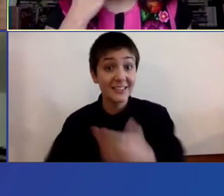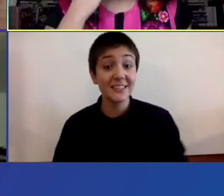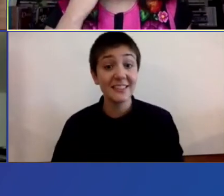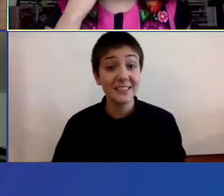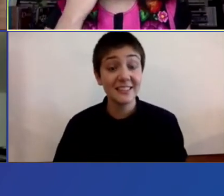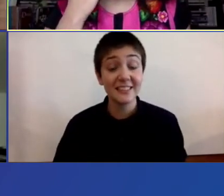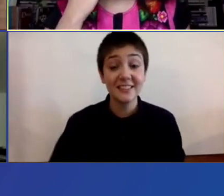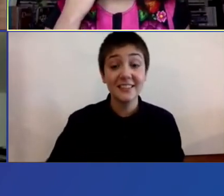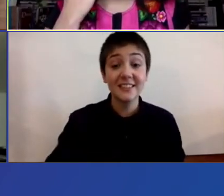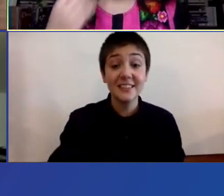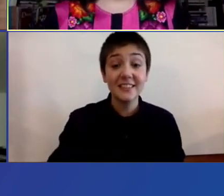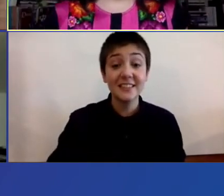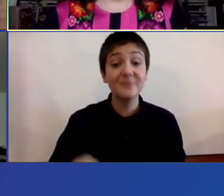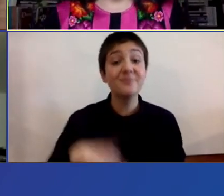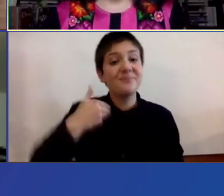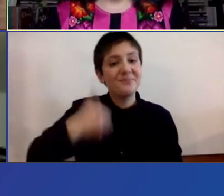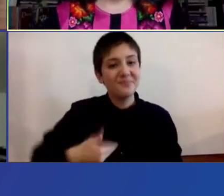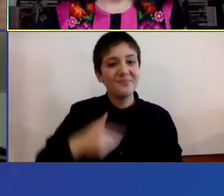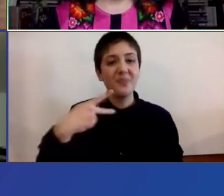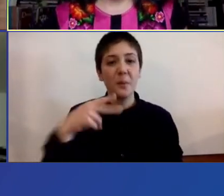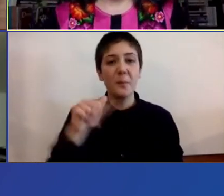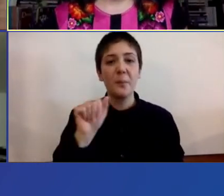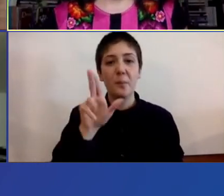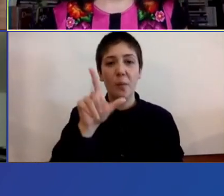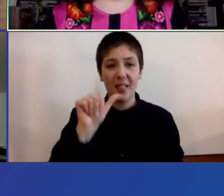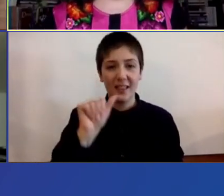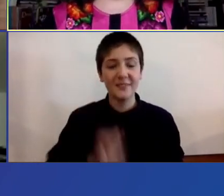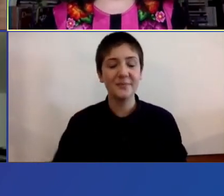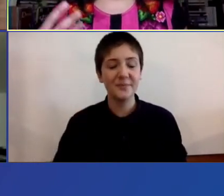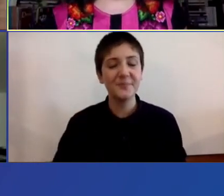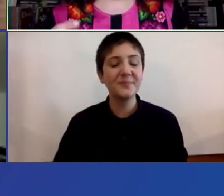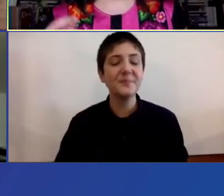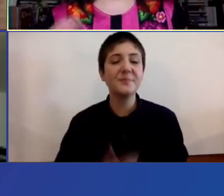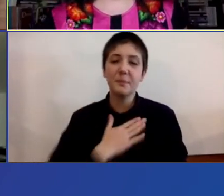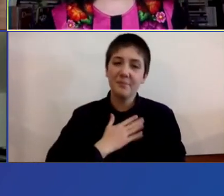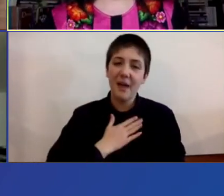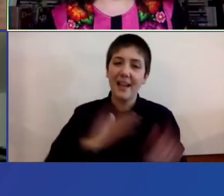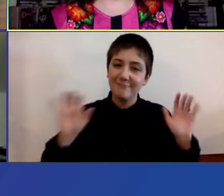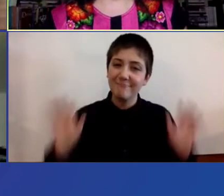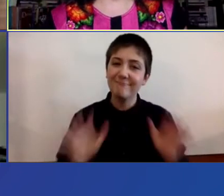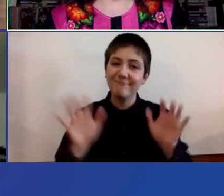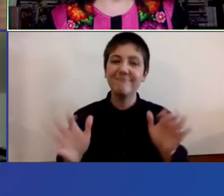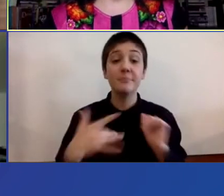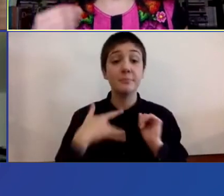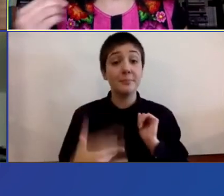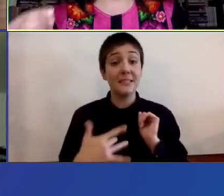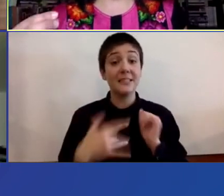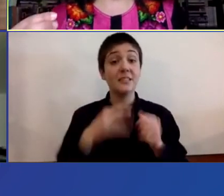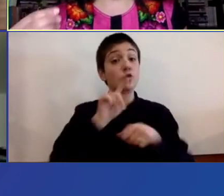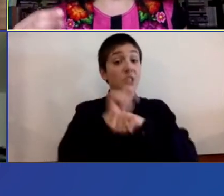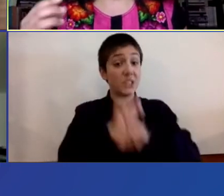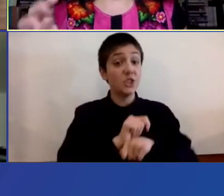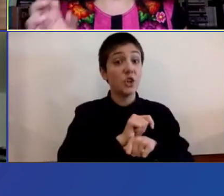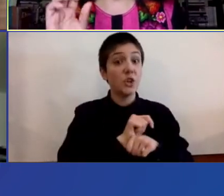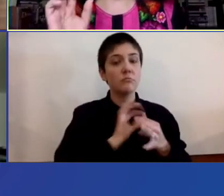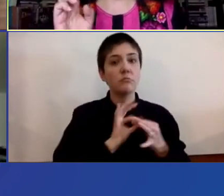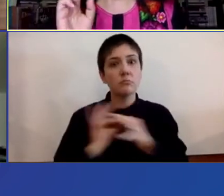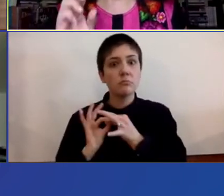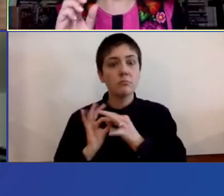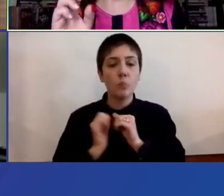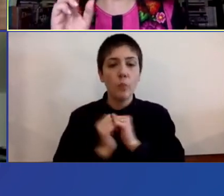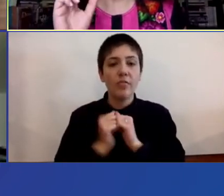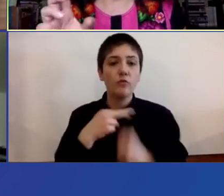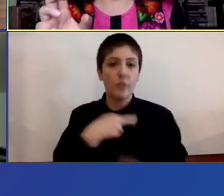Well, in what I do, the tradition is closely tied to religion in the sense that it